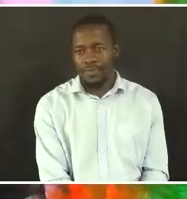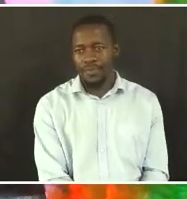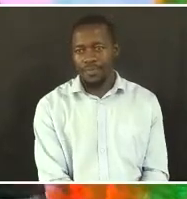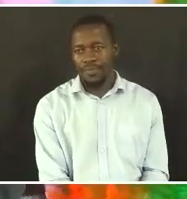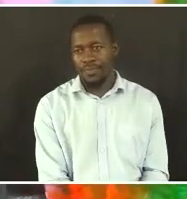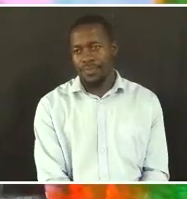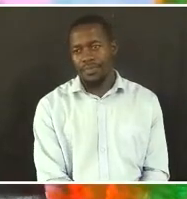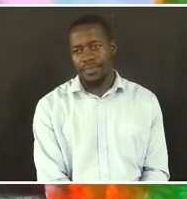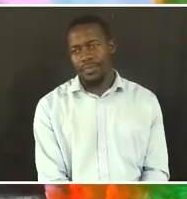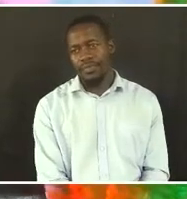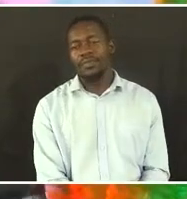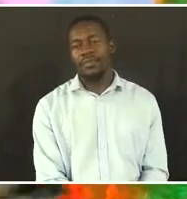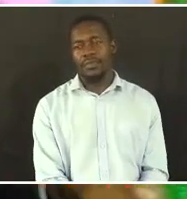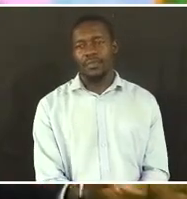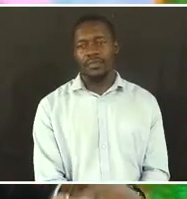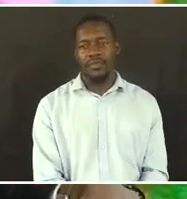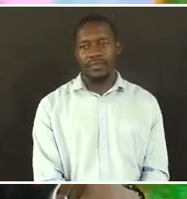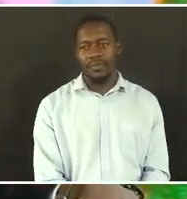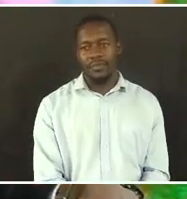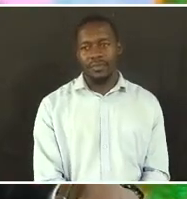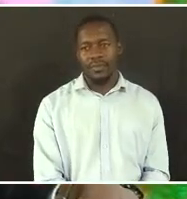what your question basically